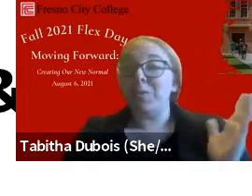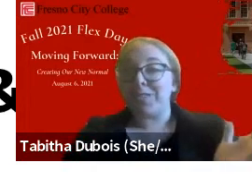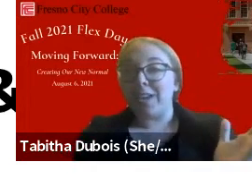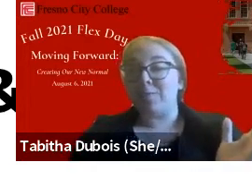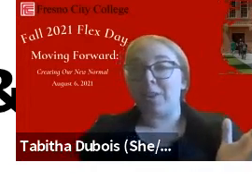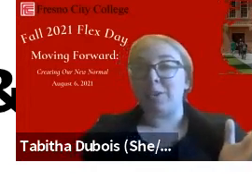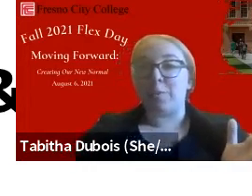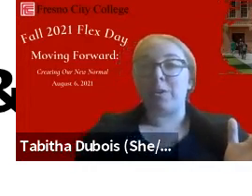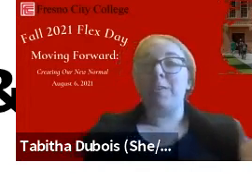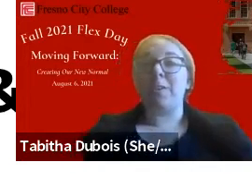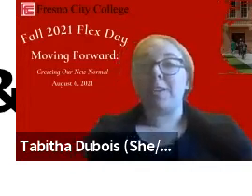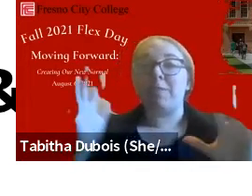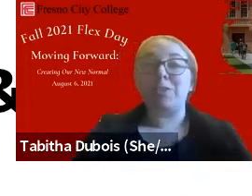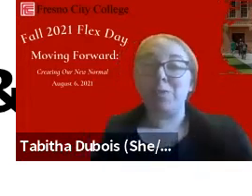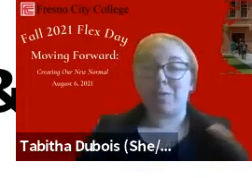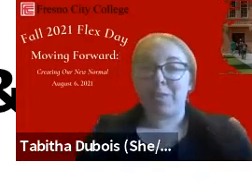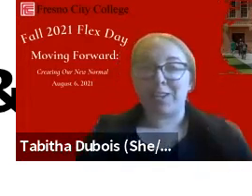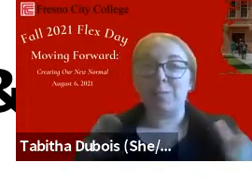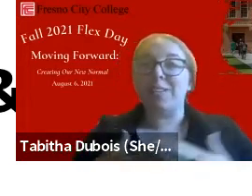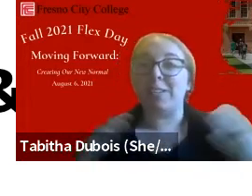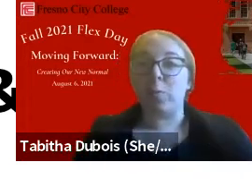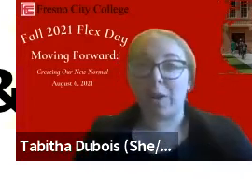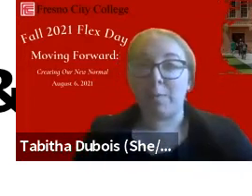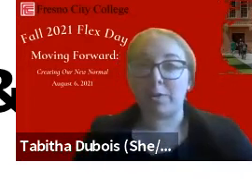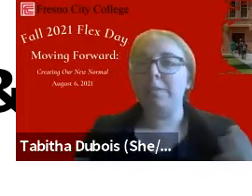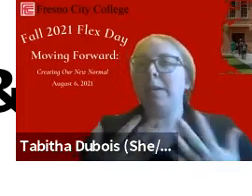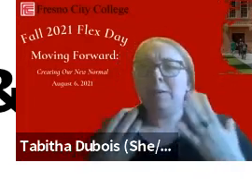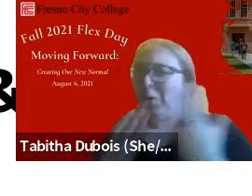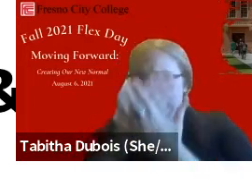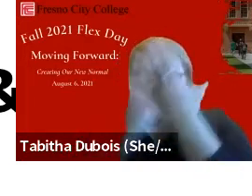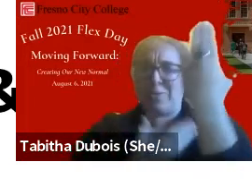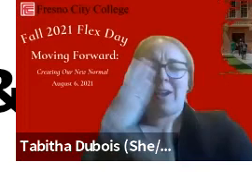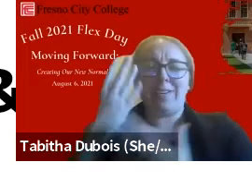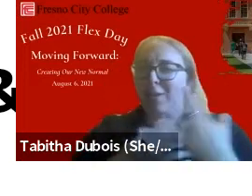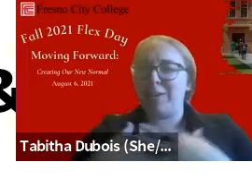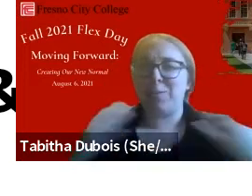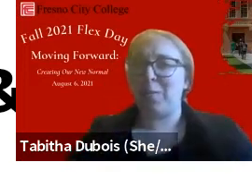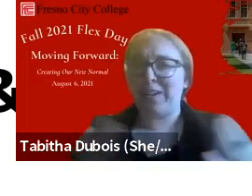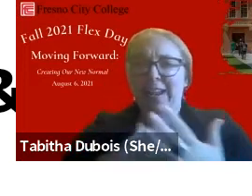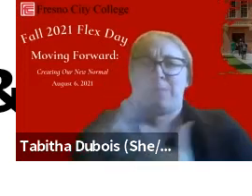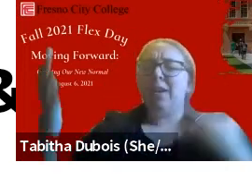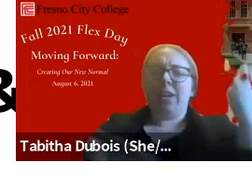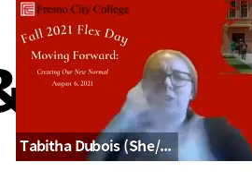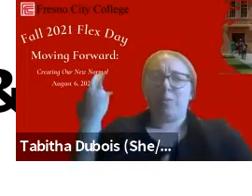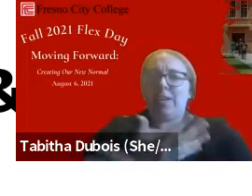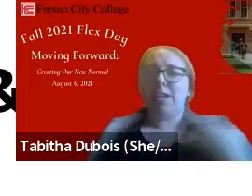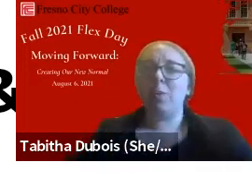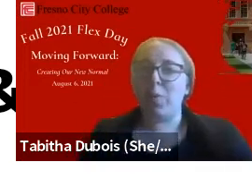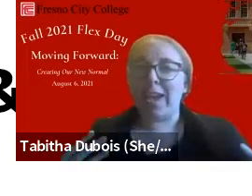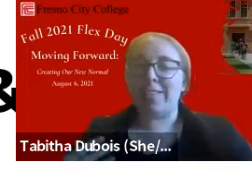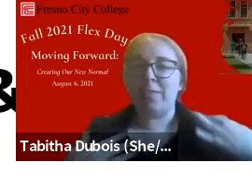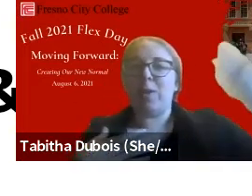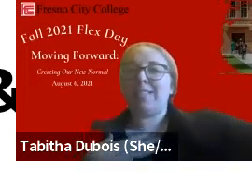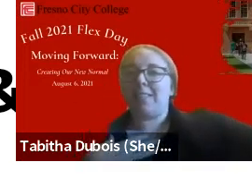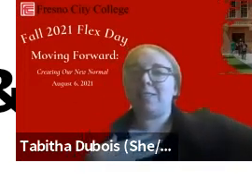So don't stand in front of the interpreter. That's kind of got two different things, because when we're in person, don't stand right in front of us. We don't want to end up interpreting and hitting you.